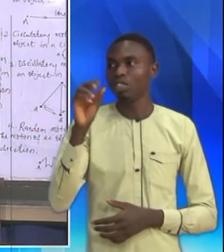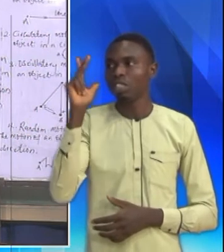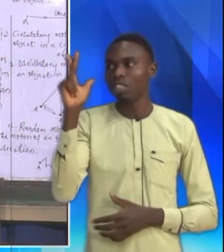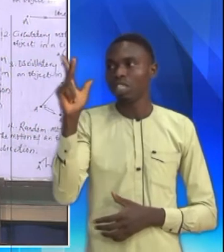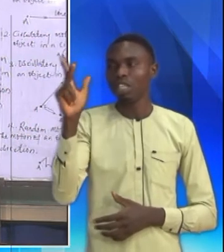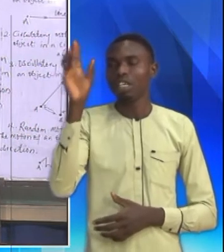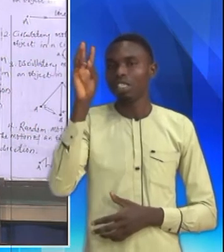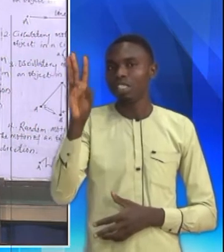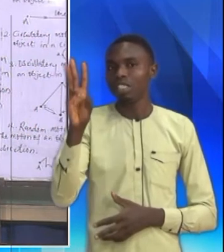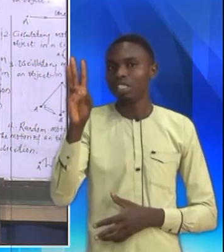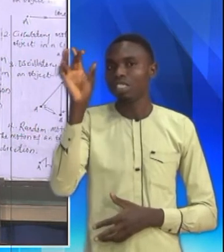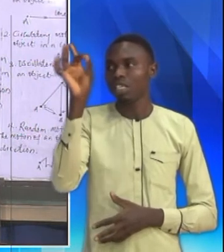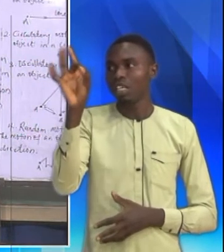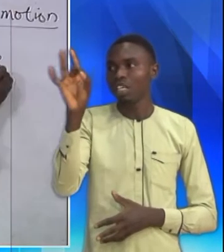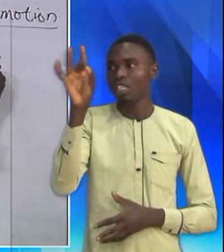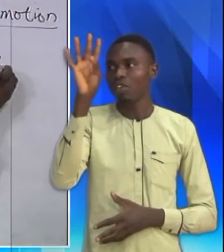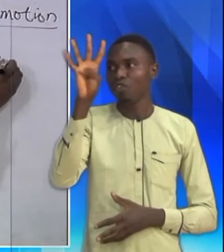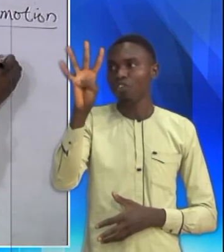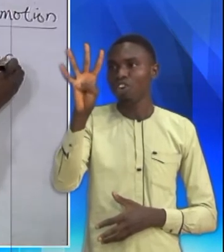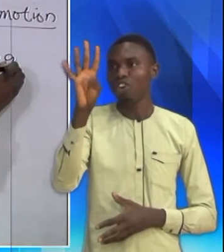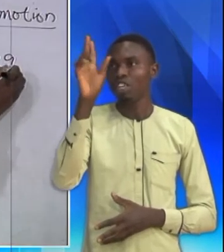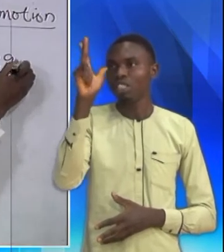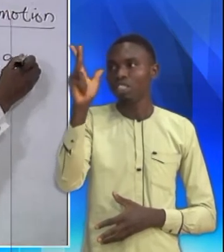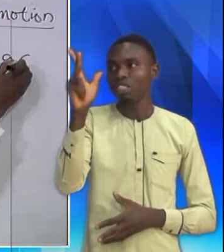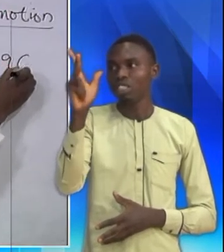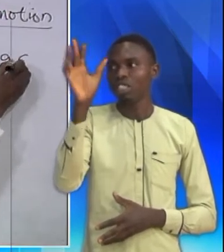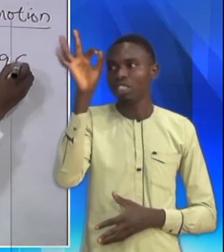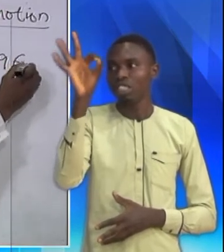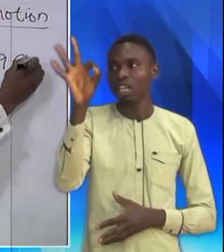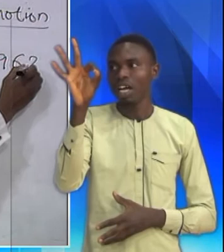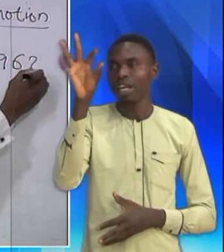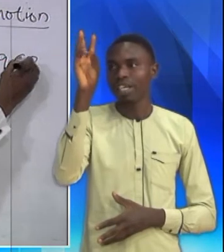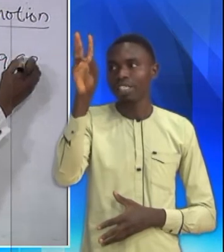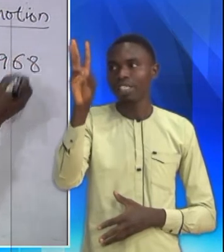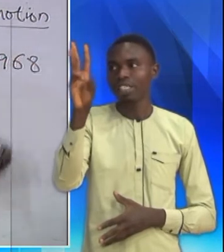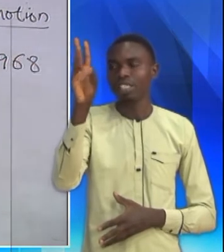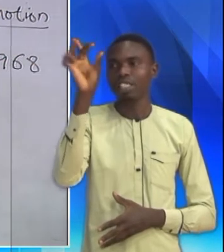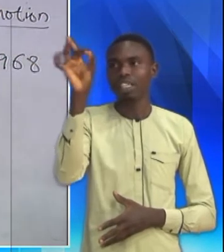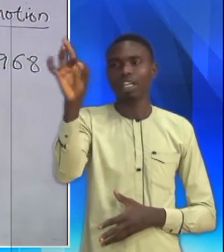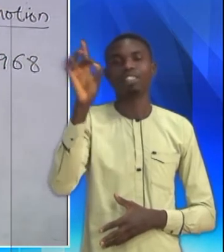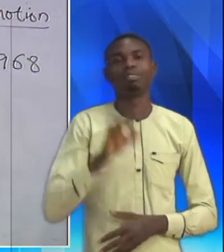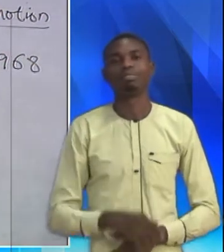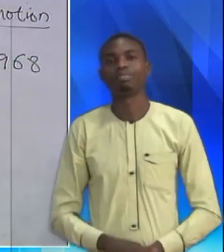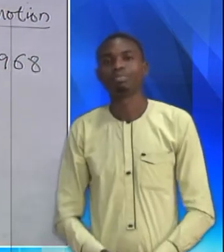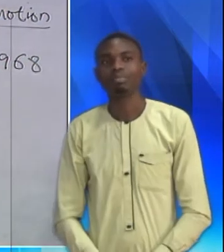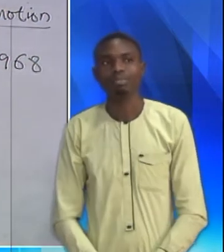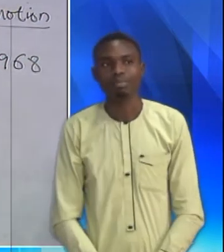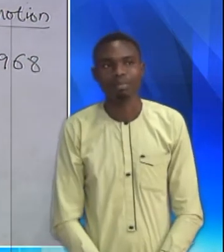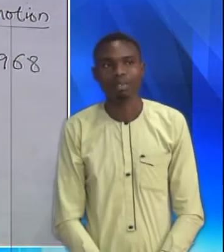08036843963. 8.